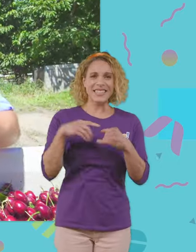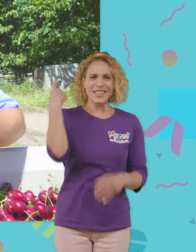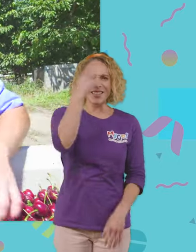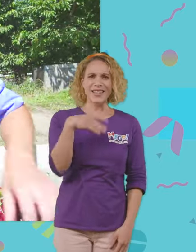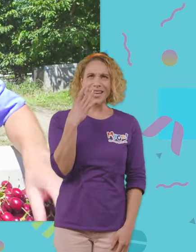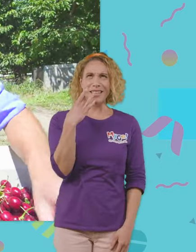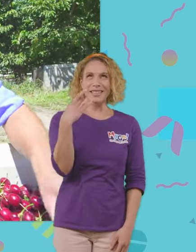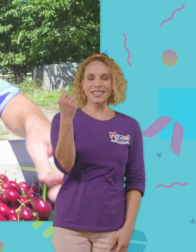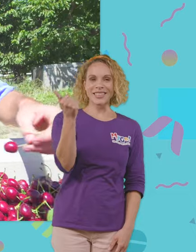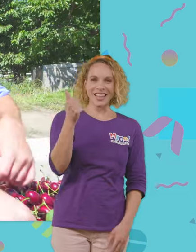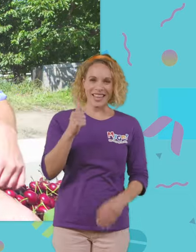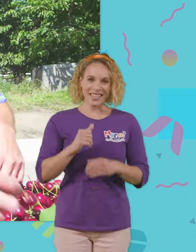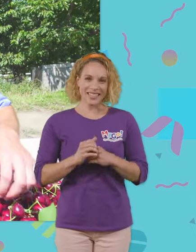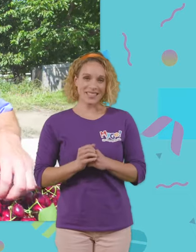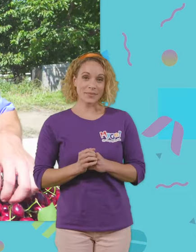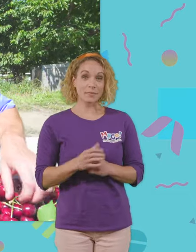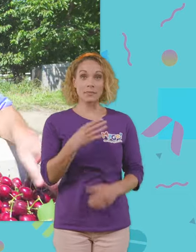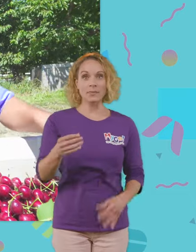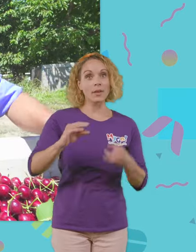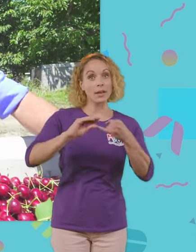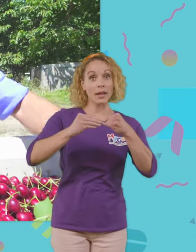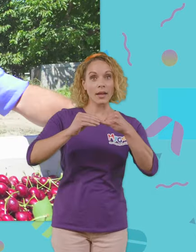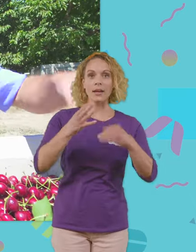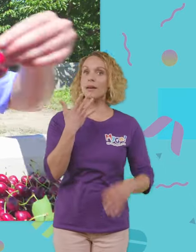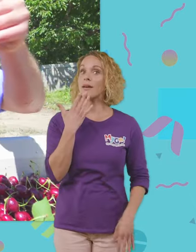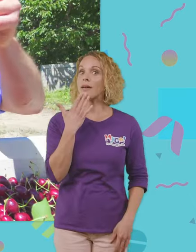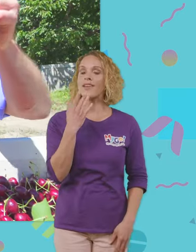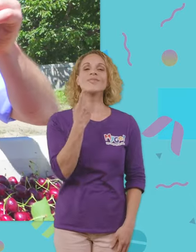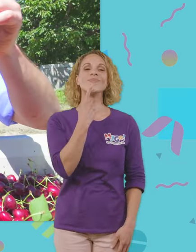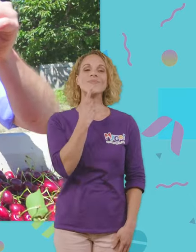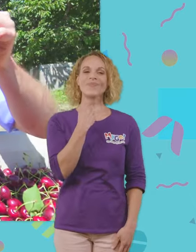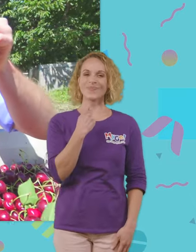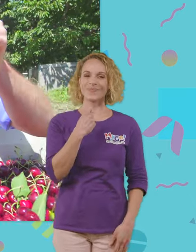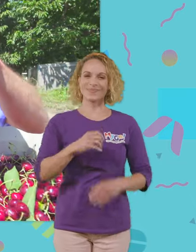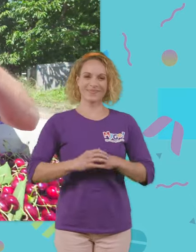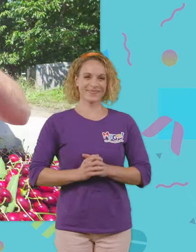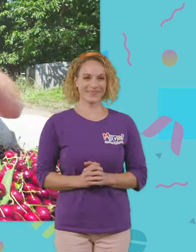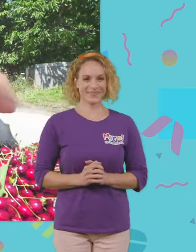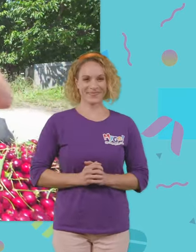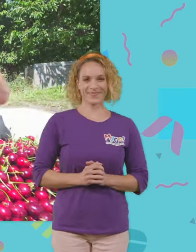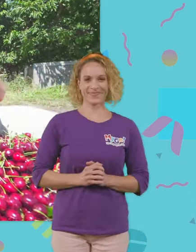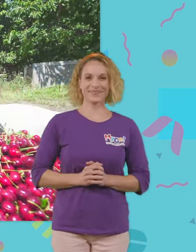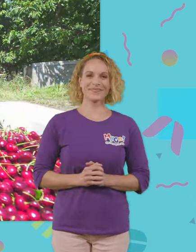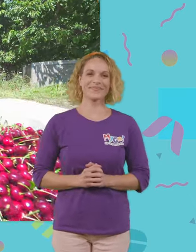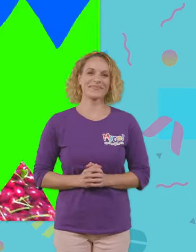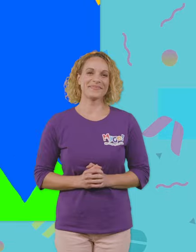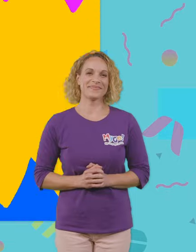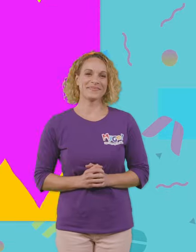Cherries look so tasty, and these cherries are the color red.